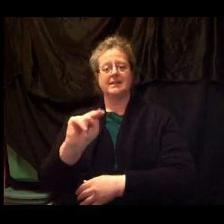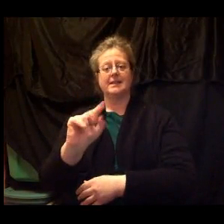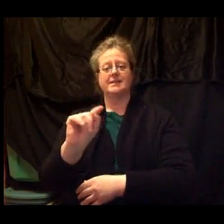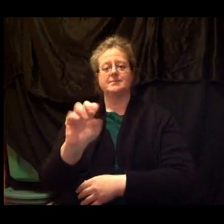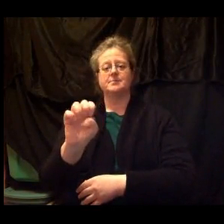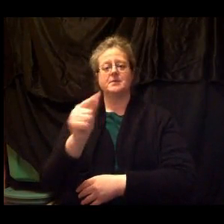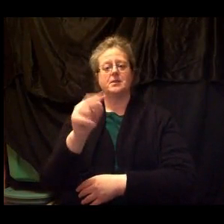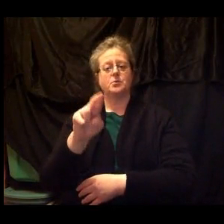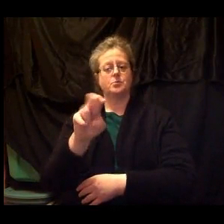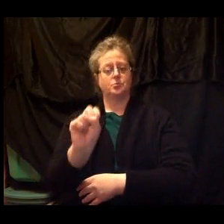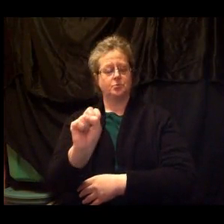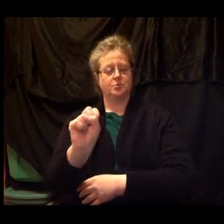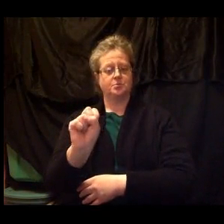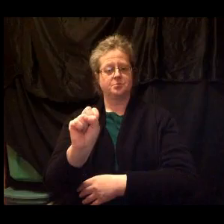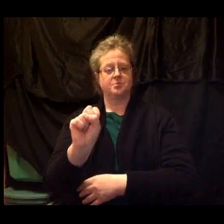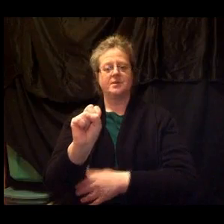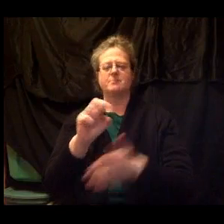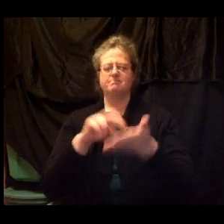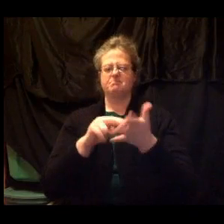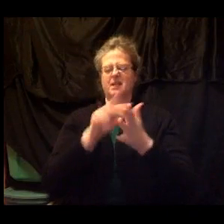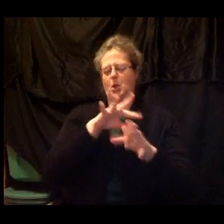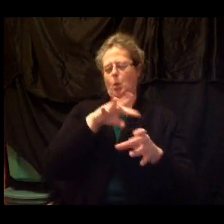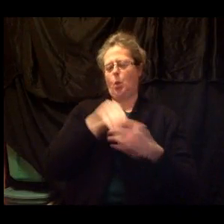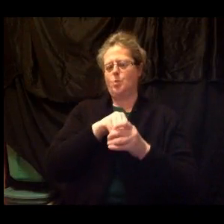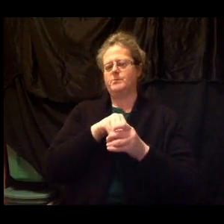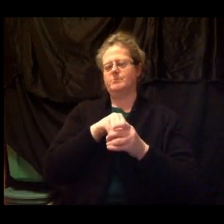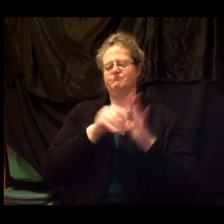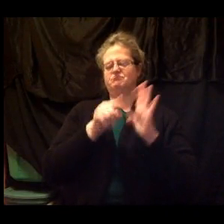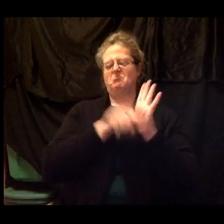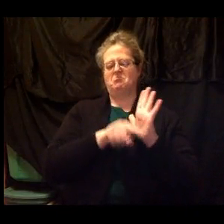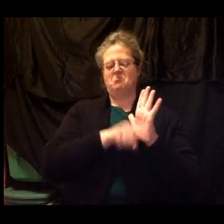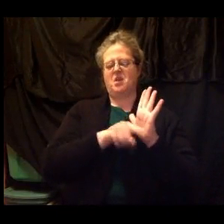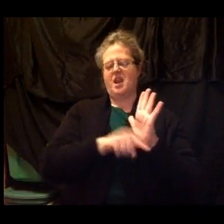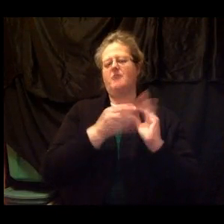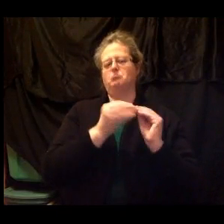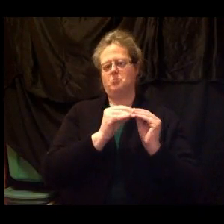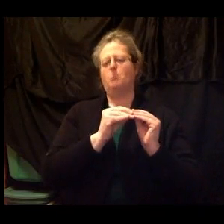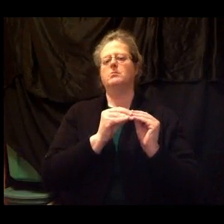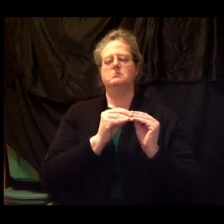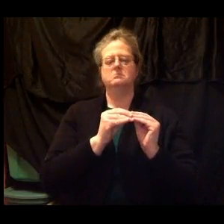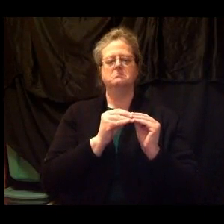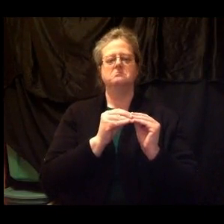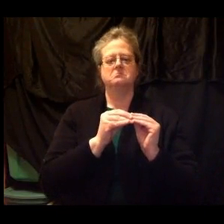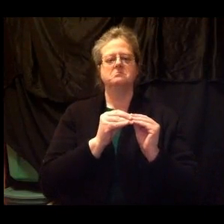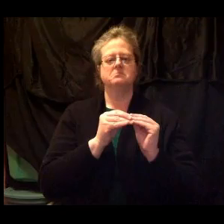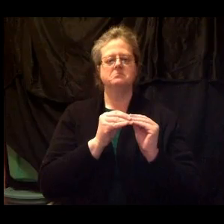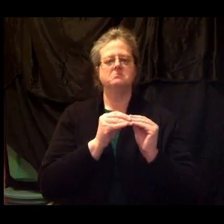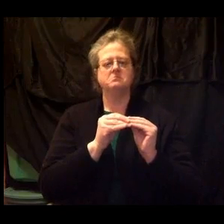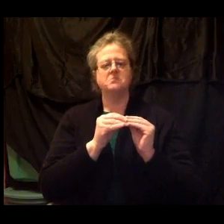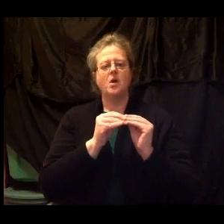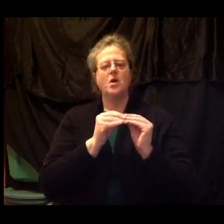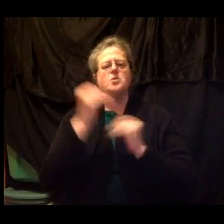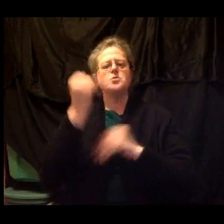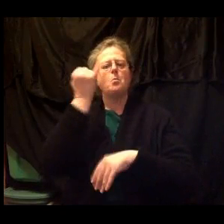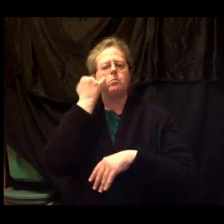our negative numbers there. So now this number line has all of the integers on it. If I wanted -3, for